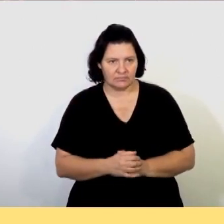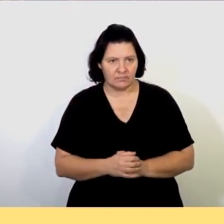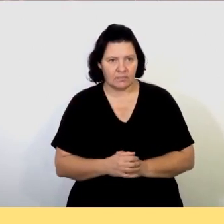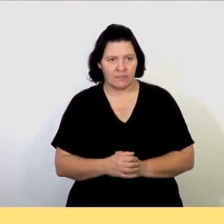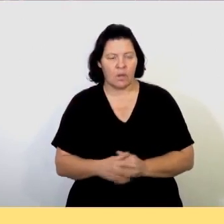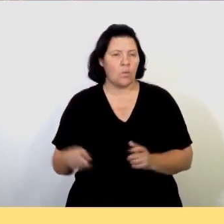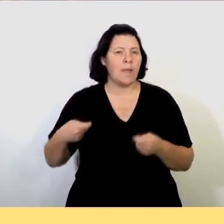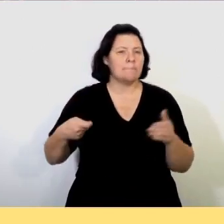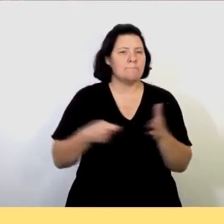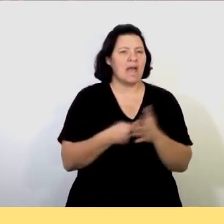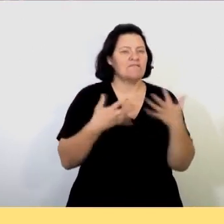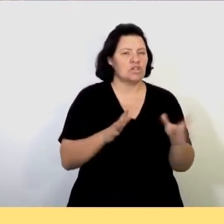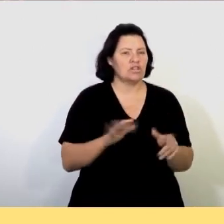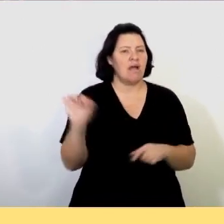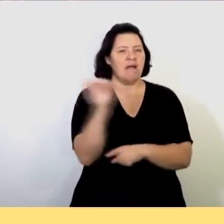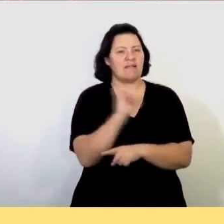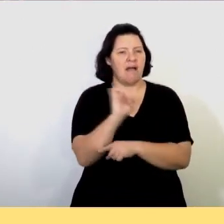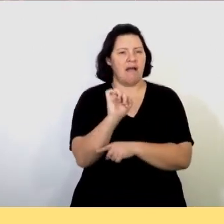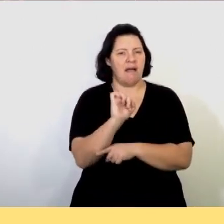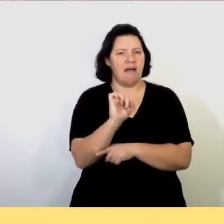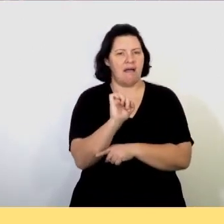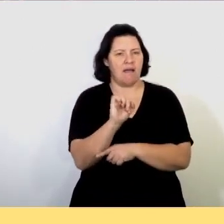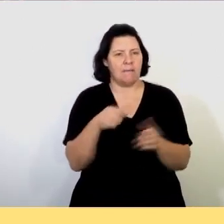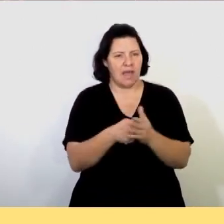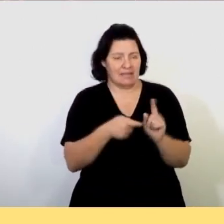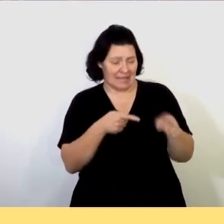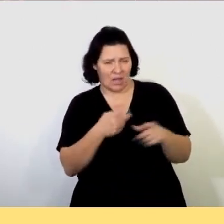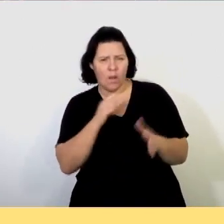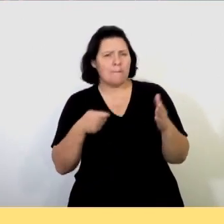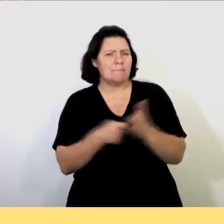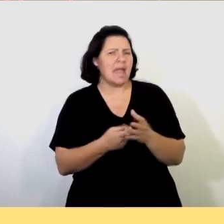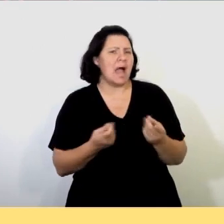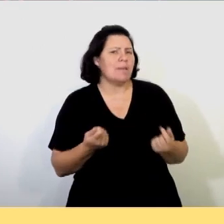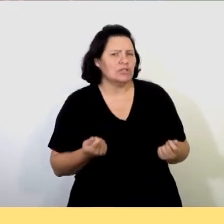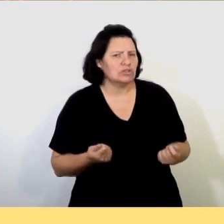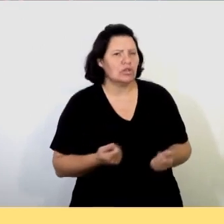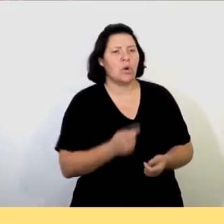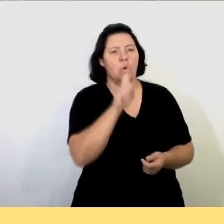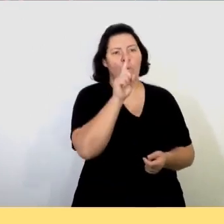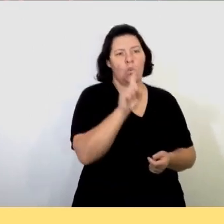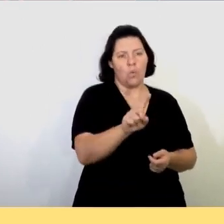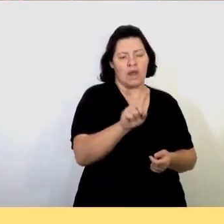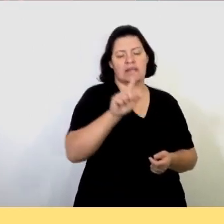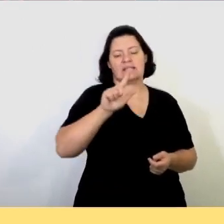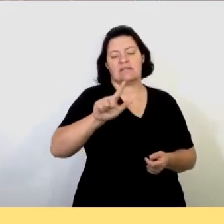8,800. Remember, we purchased delivery vehicles. There they are. How much did we pay for them?